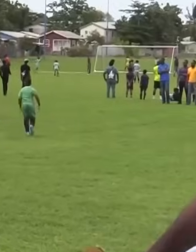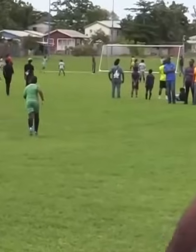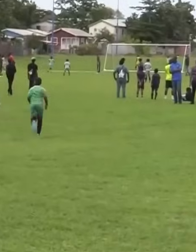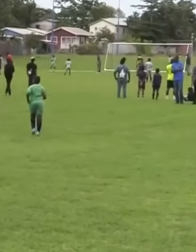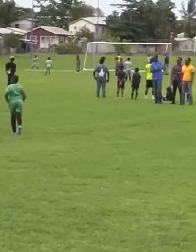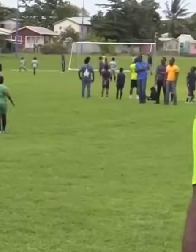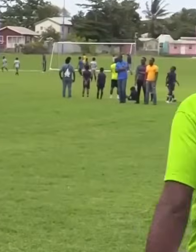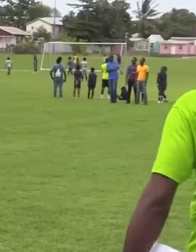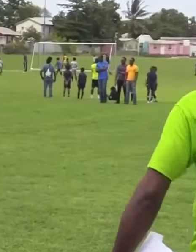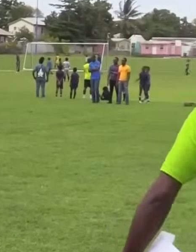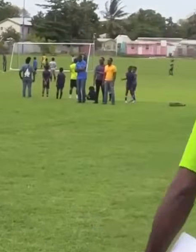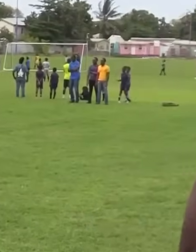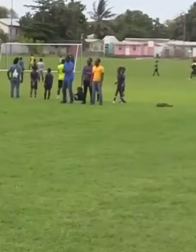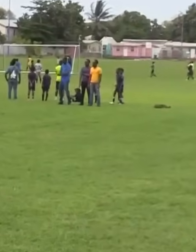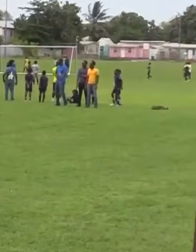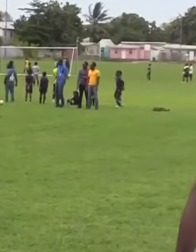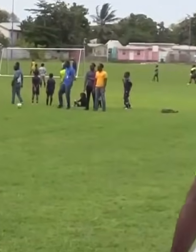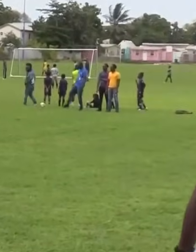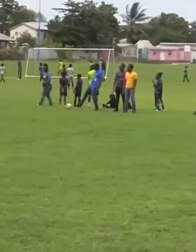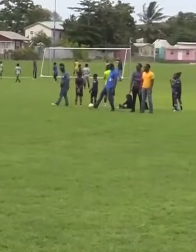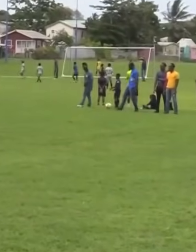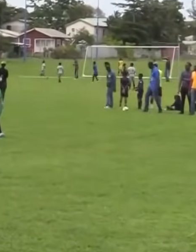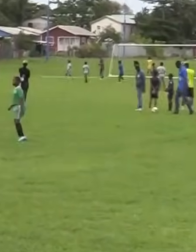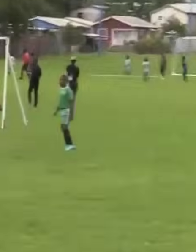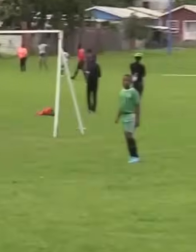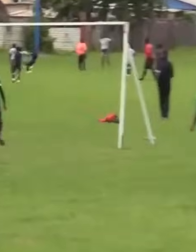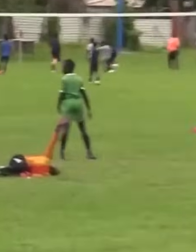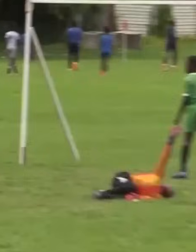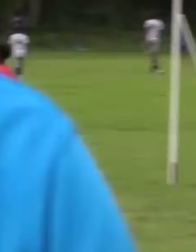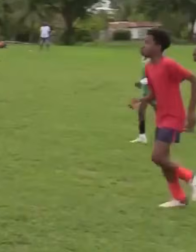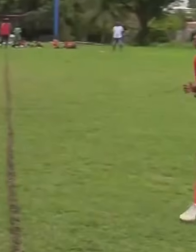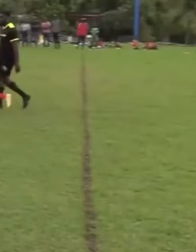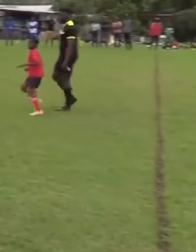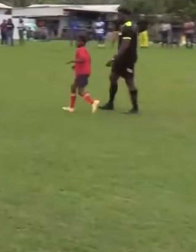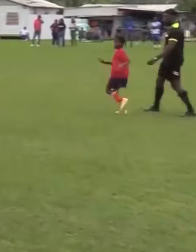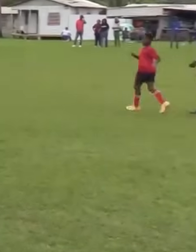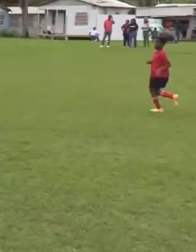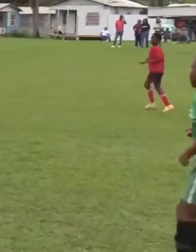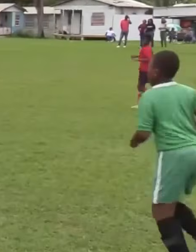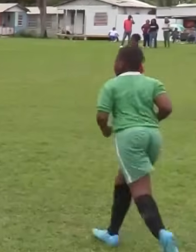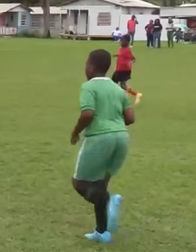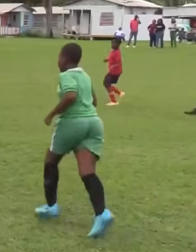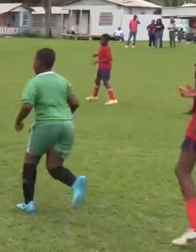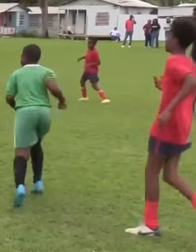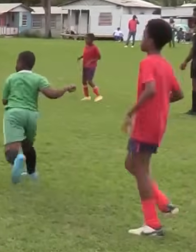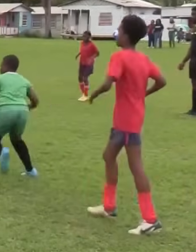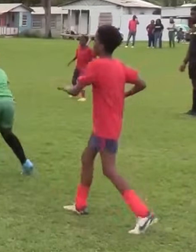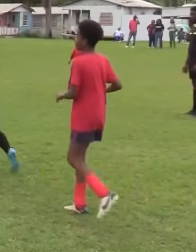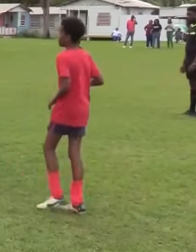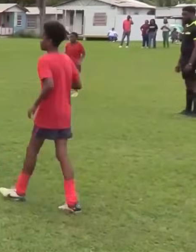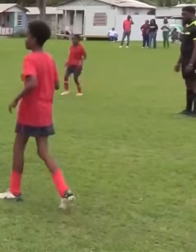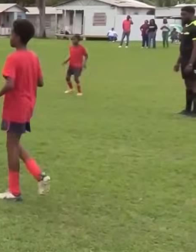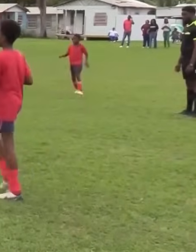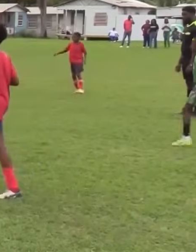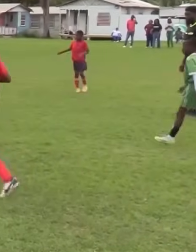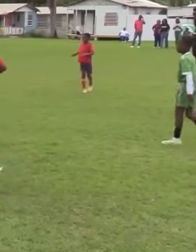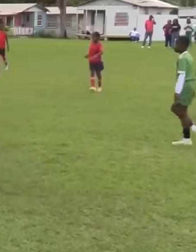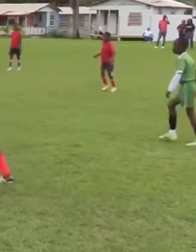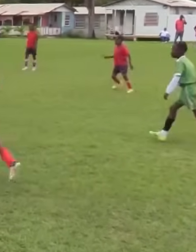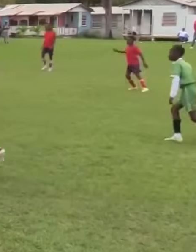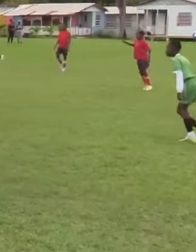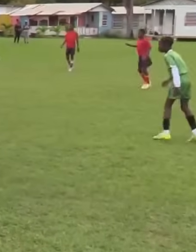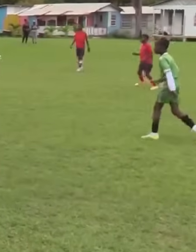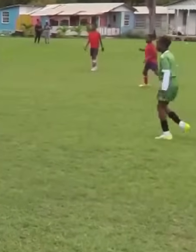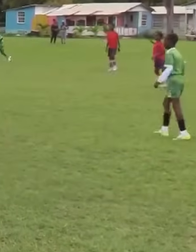right place and taps it home, 1-1. But before they knew it, St. Cyprian's had their noses in front